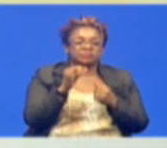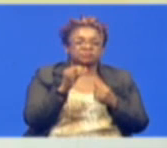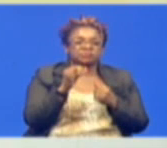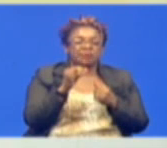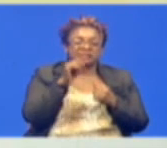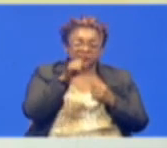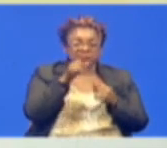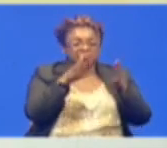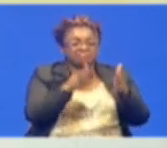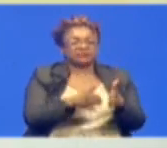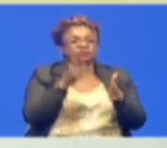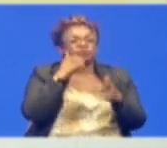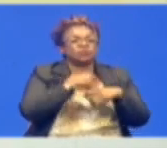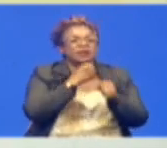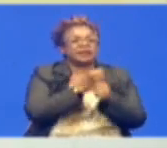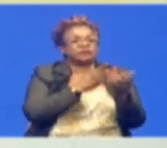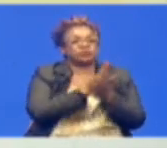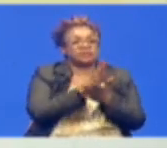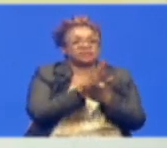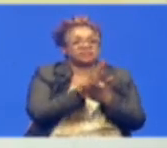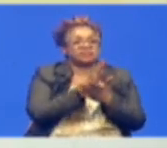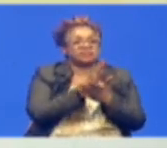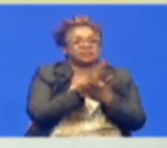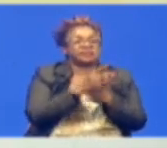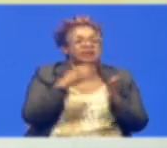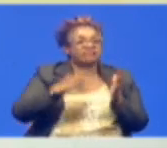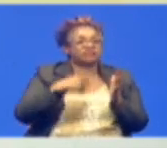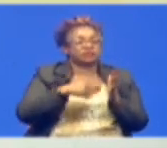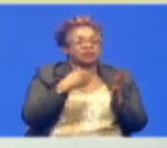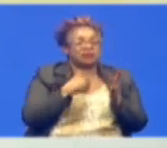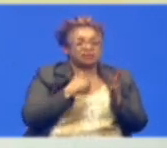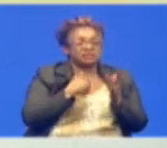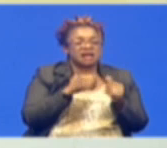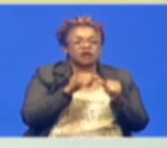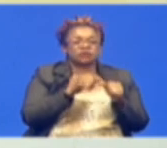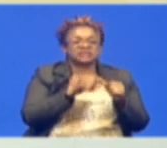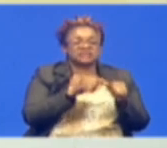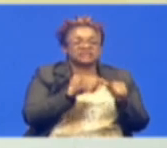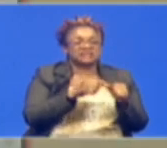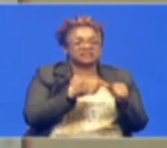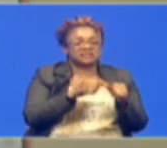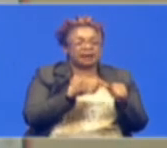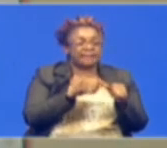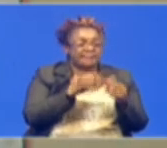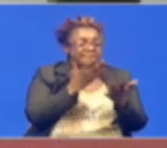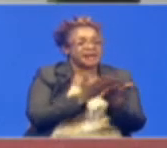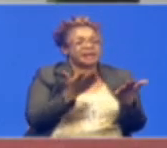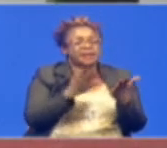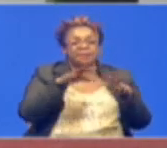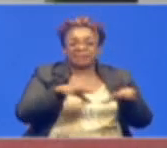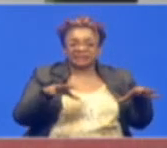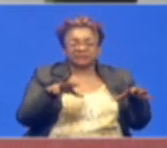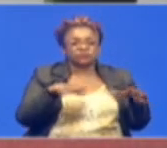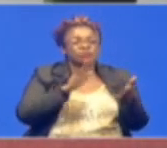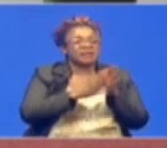is a person who ensures that a factory has got a consistent brand in the market. To be a tea tester,